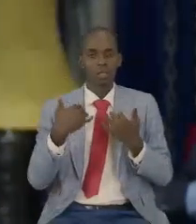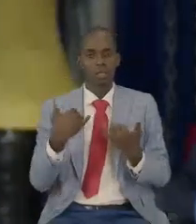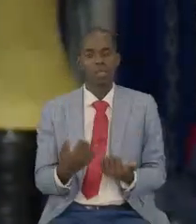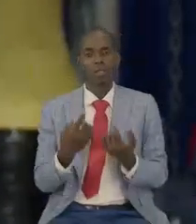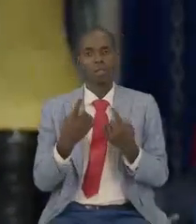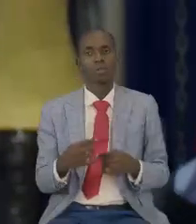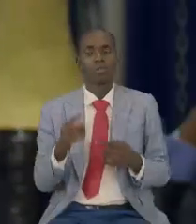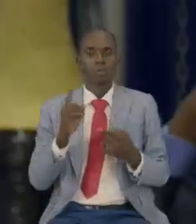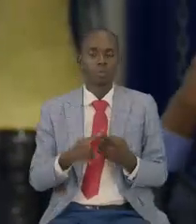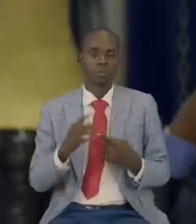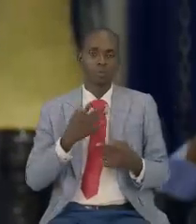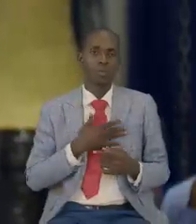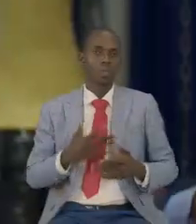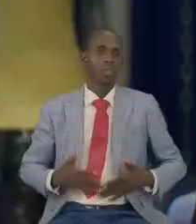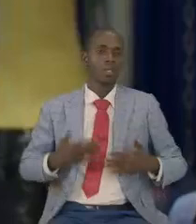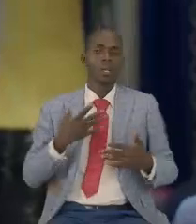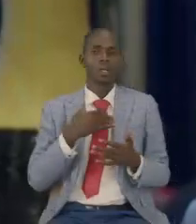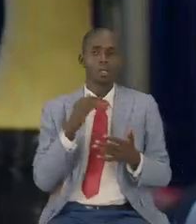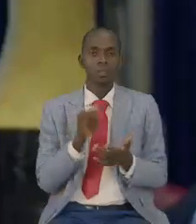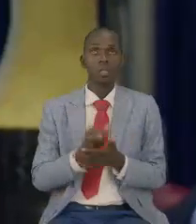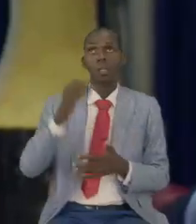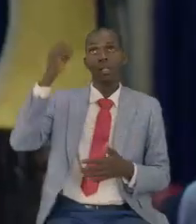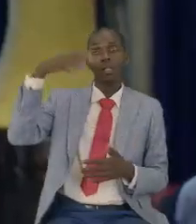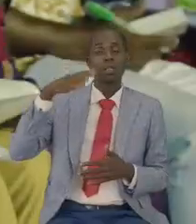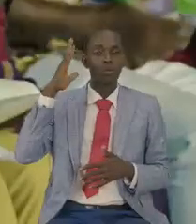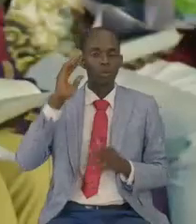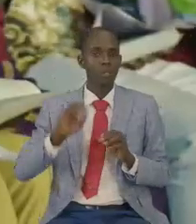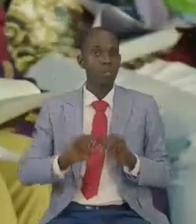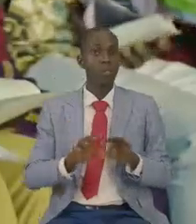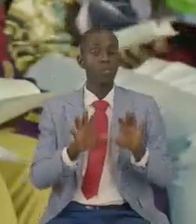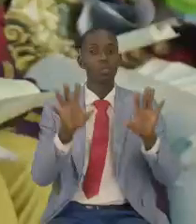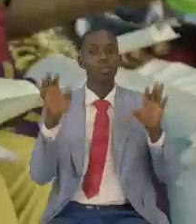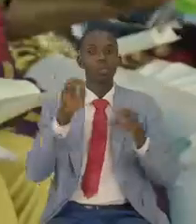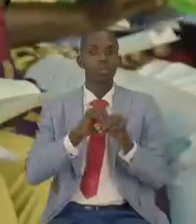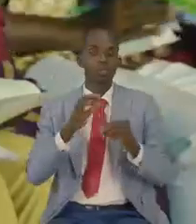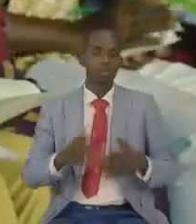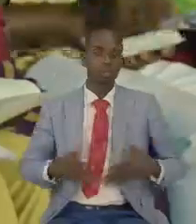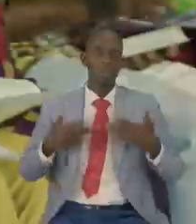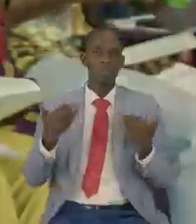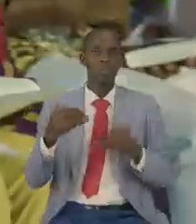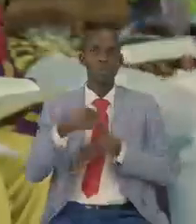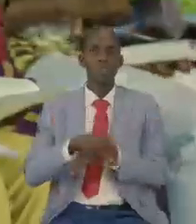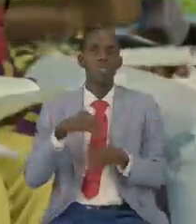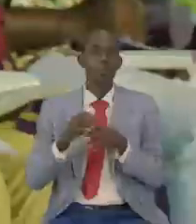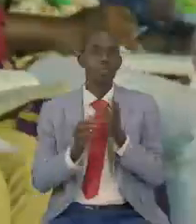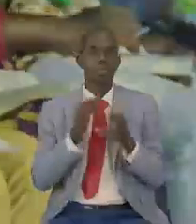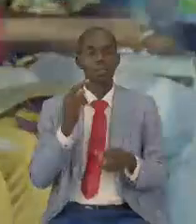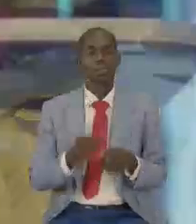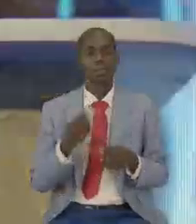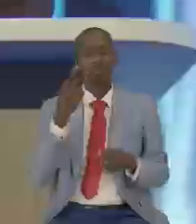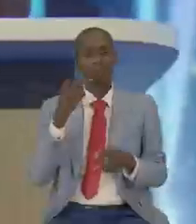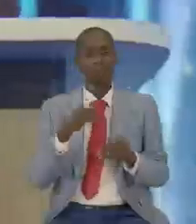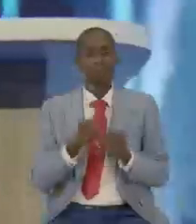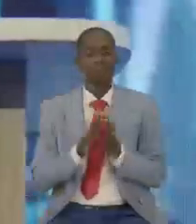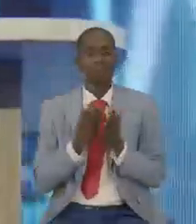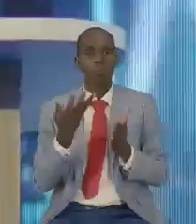will shine in your life today in Jesus' name. Look at Psalm 119. I'm reading